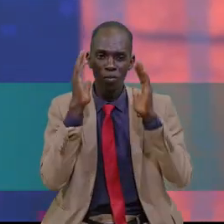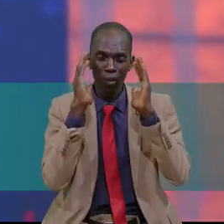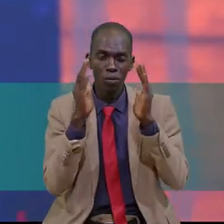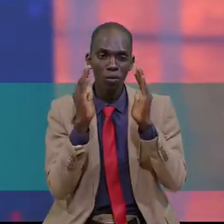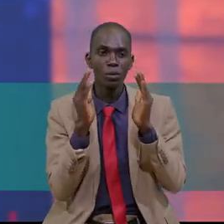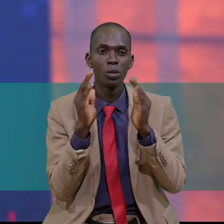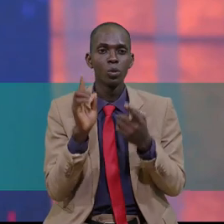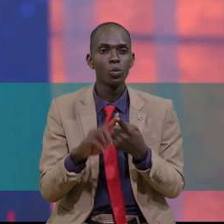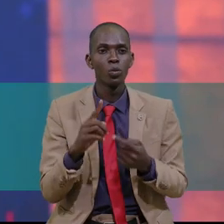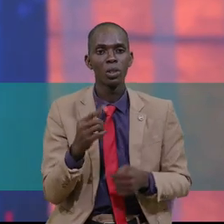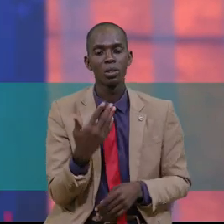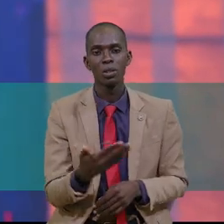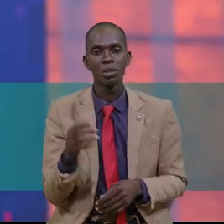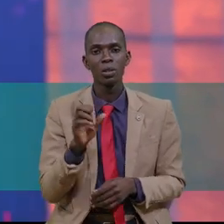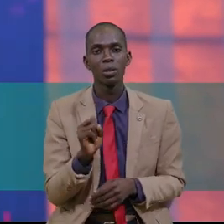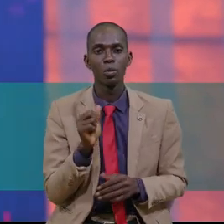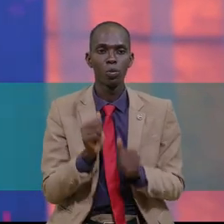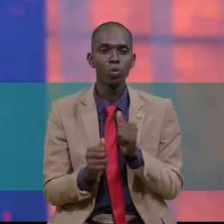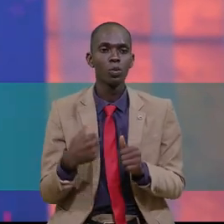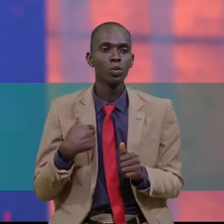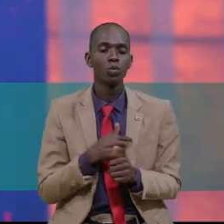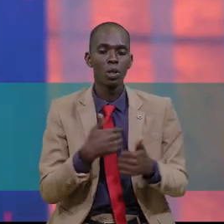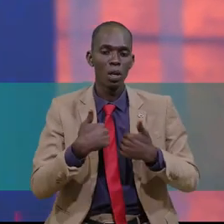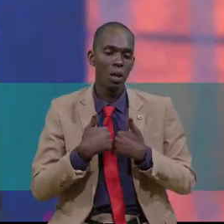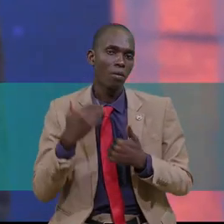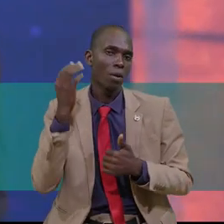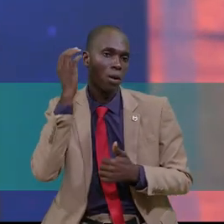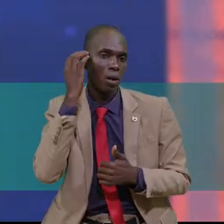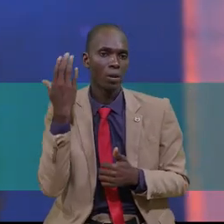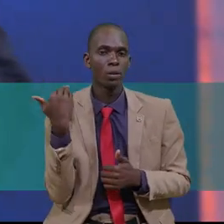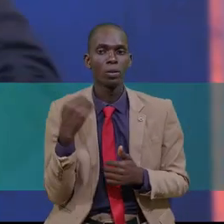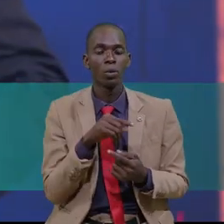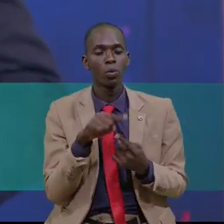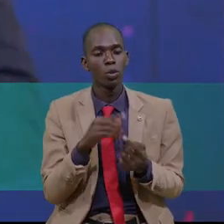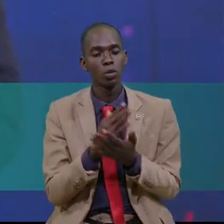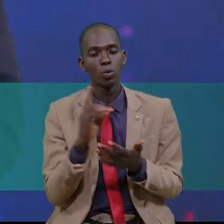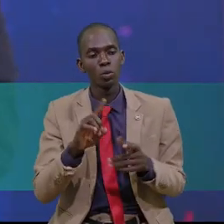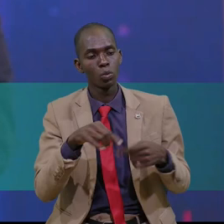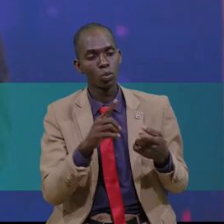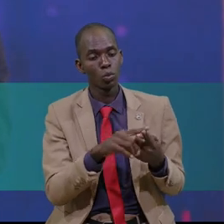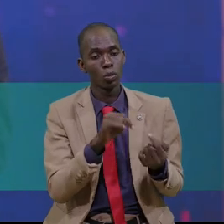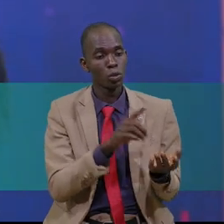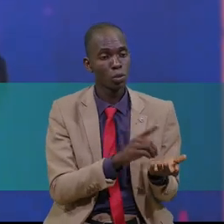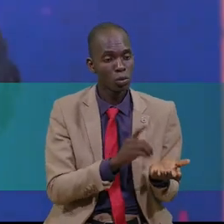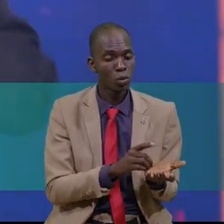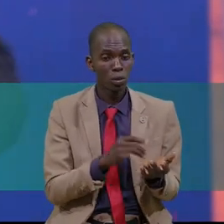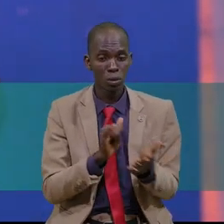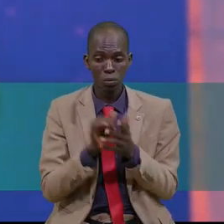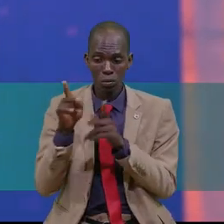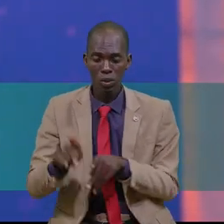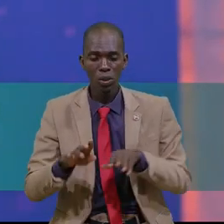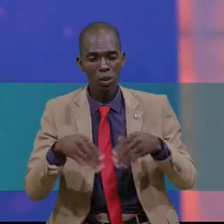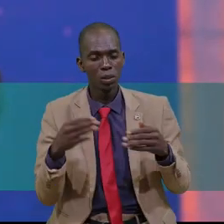to the things which we have heard. When somebody goes to the doctor, he gives earnest heed.